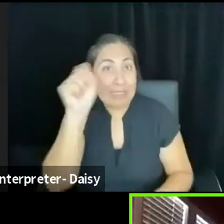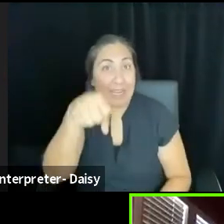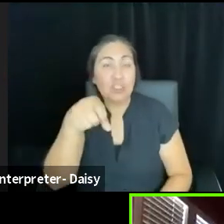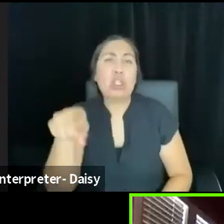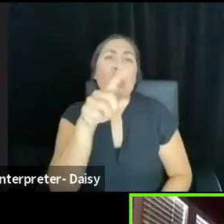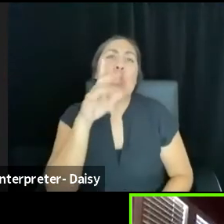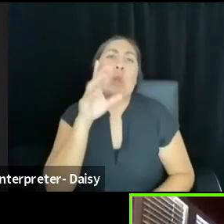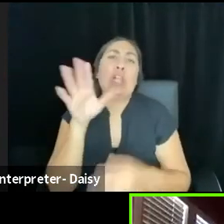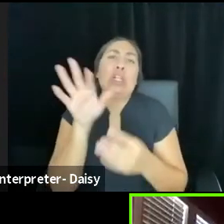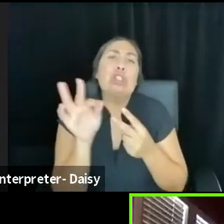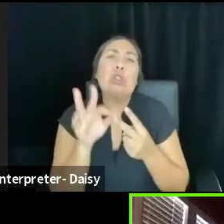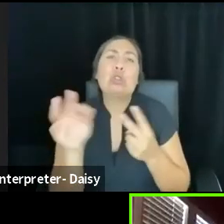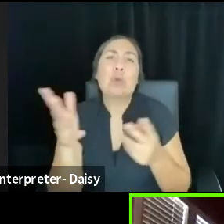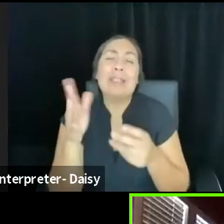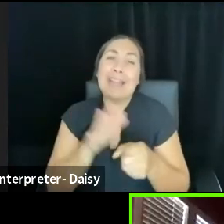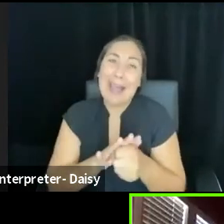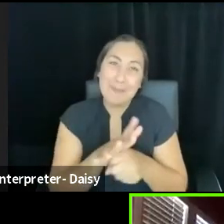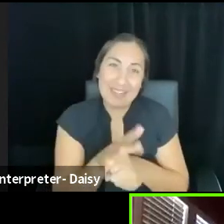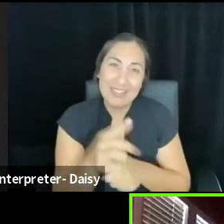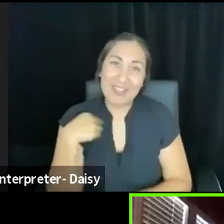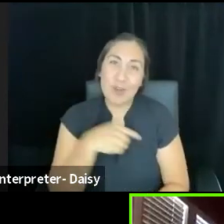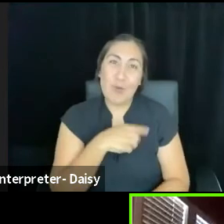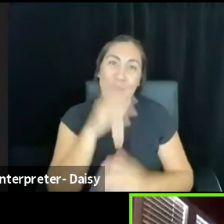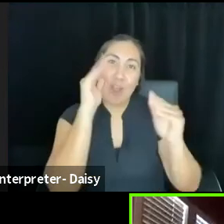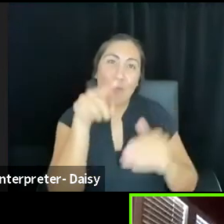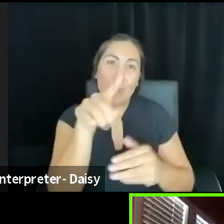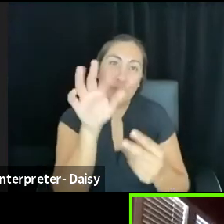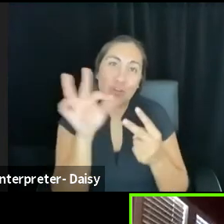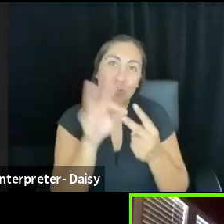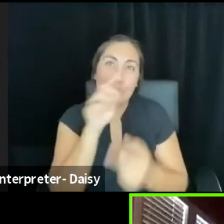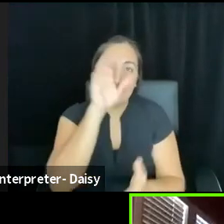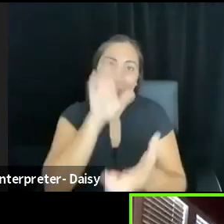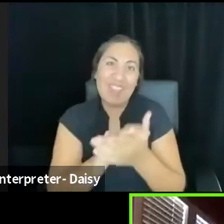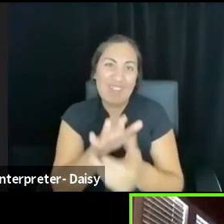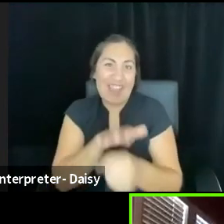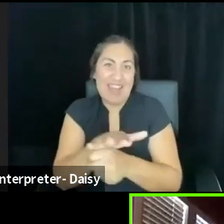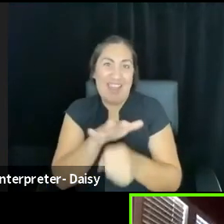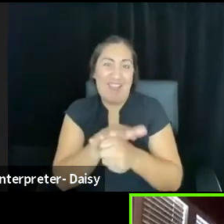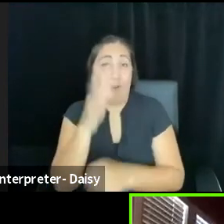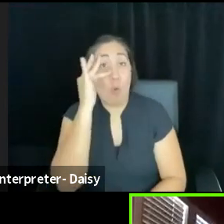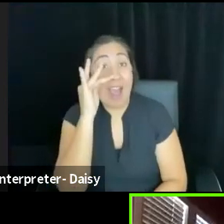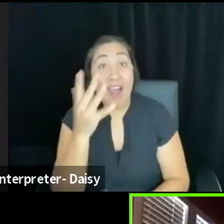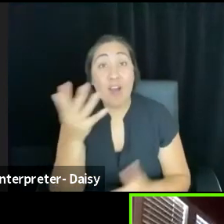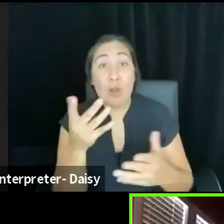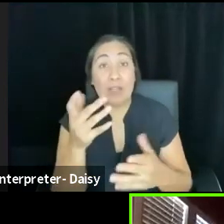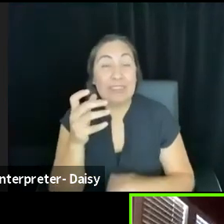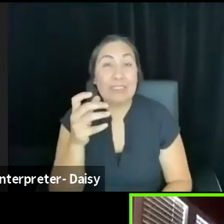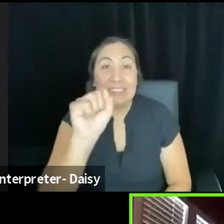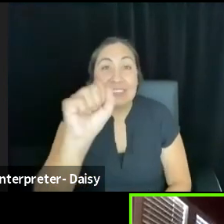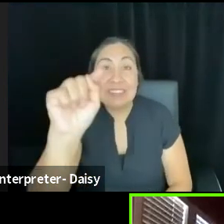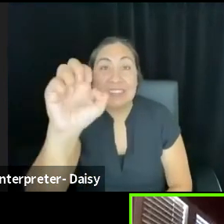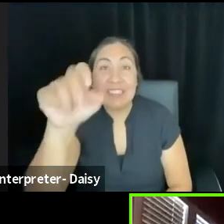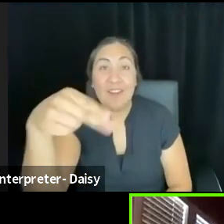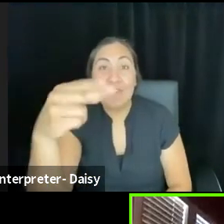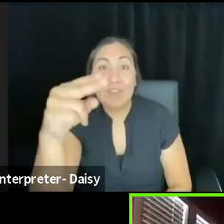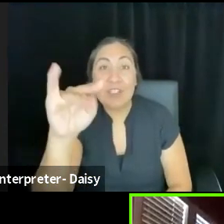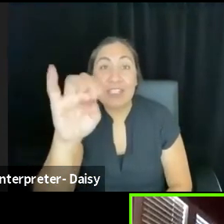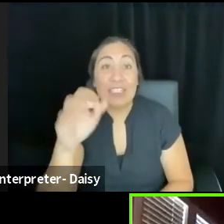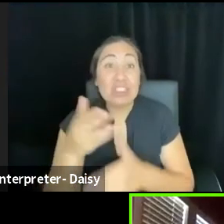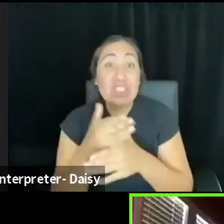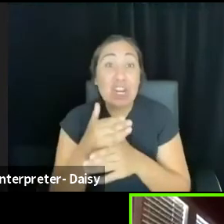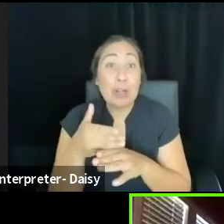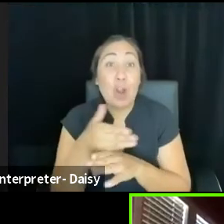We hope you'll choose to believe that there is enough, because as Stephanie shared earlier, we cannot go back.